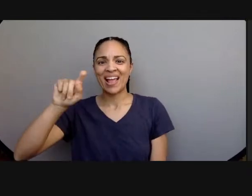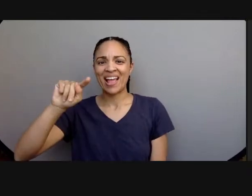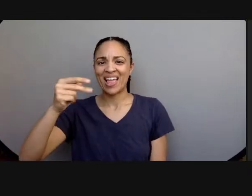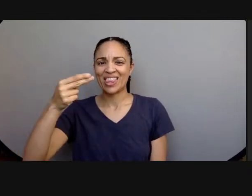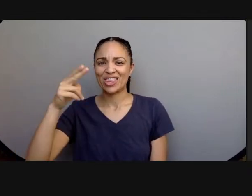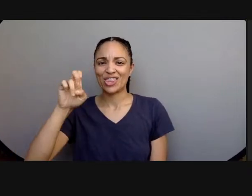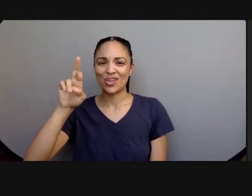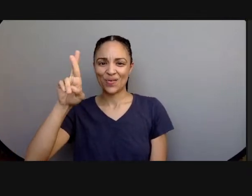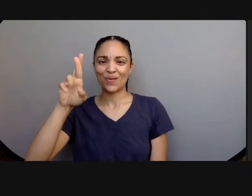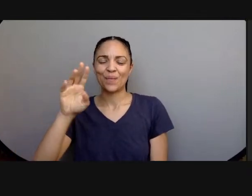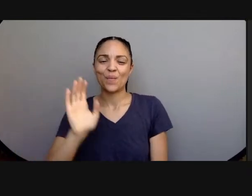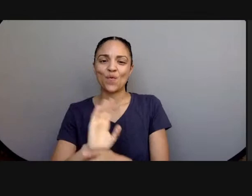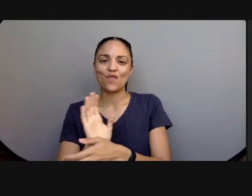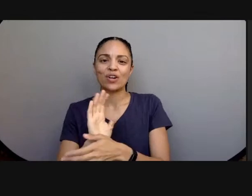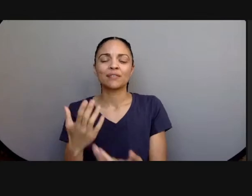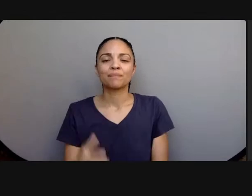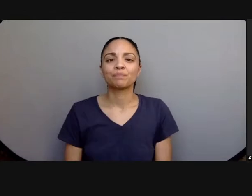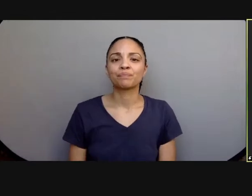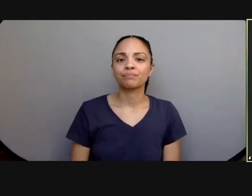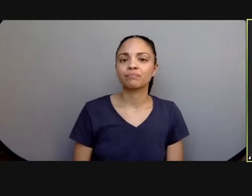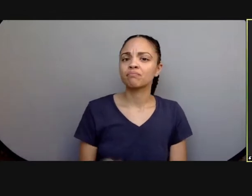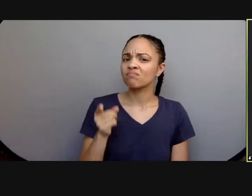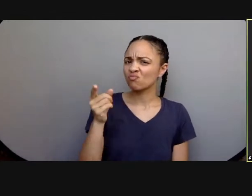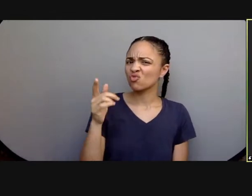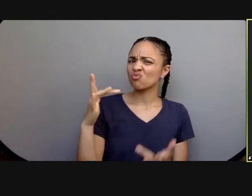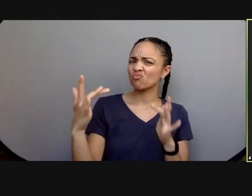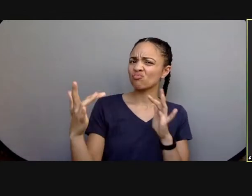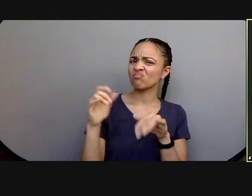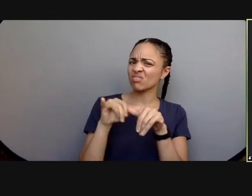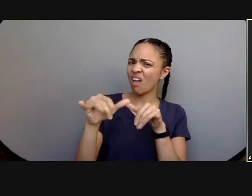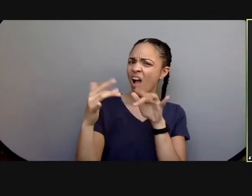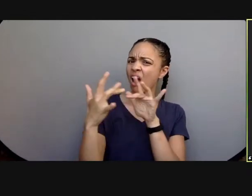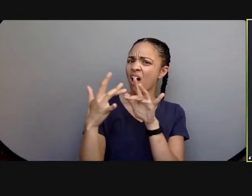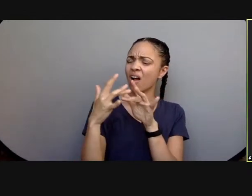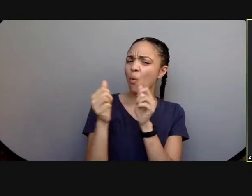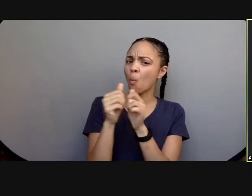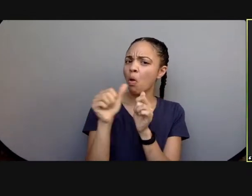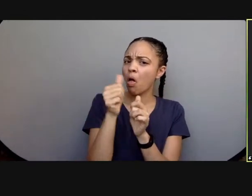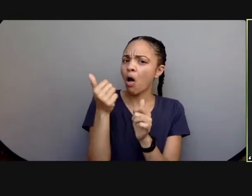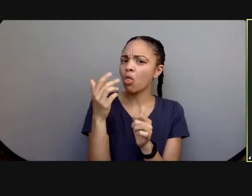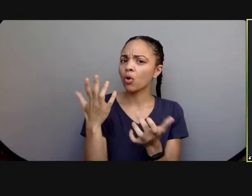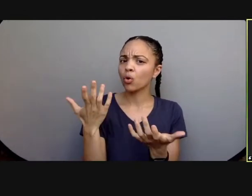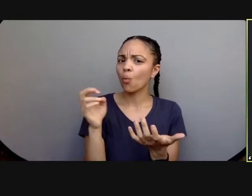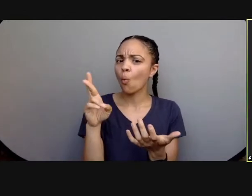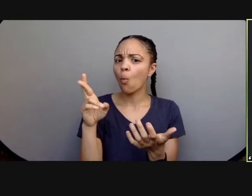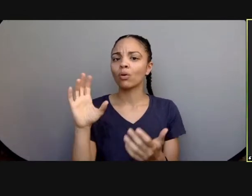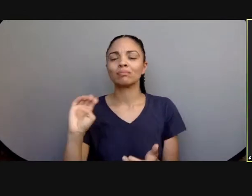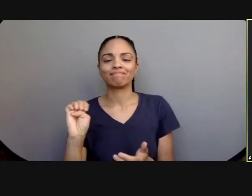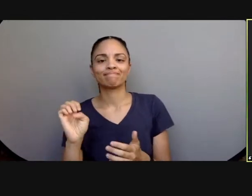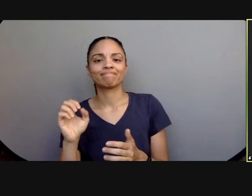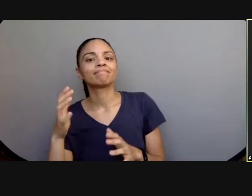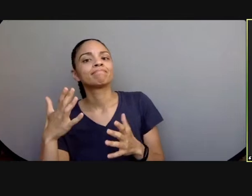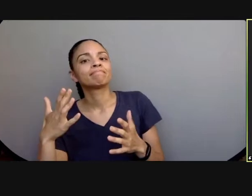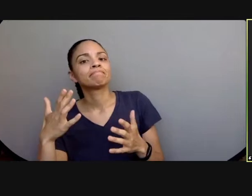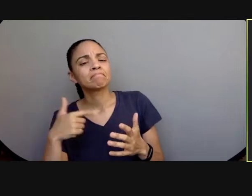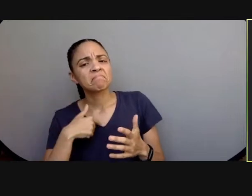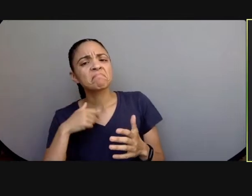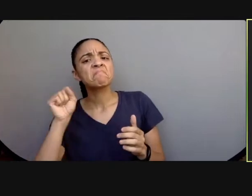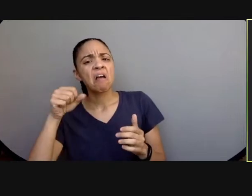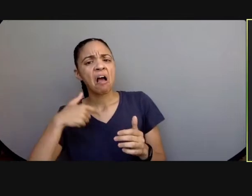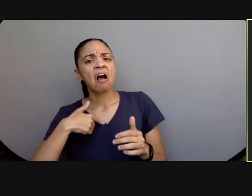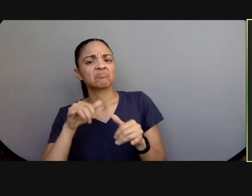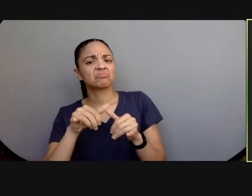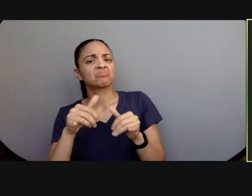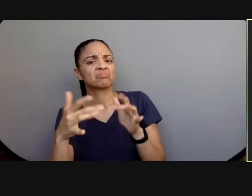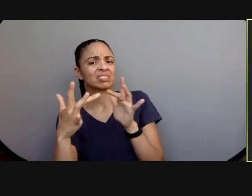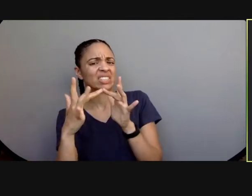with? Pretty much everybody, actually. We and it's kind of here and there. I think that's one of the good things of social media.